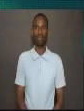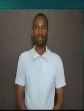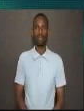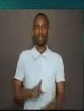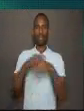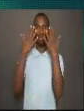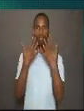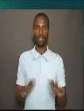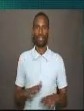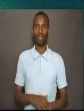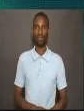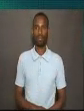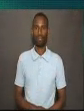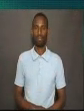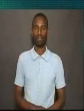Time's up.